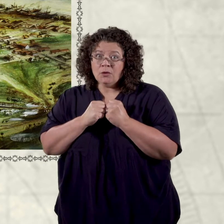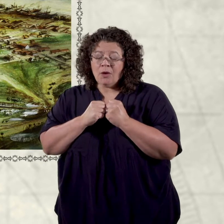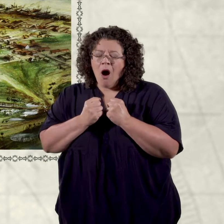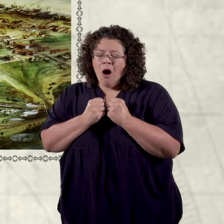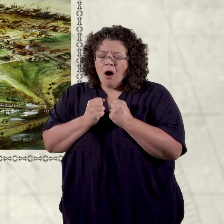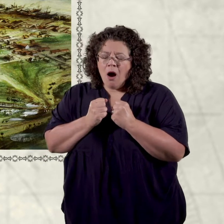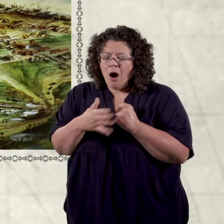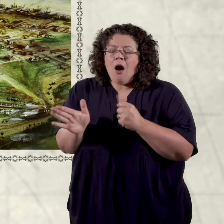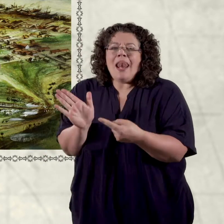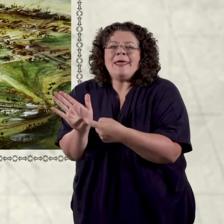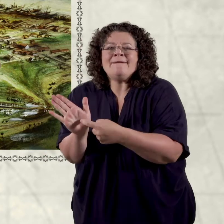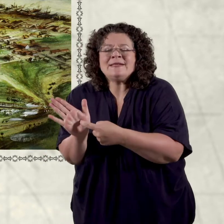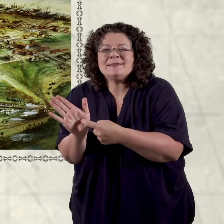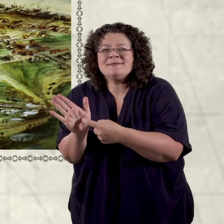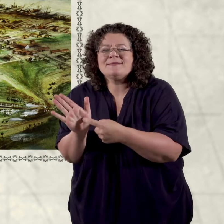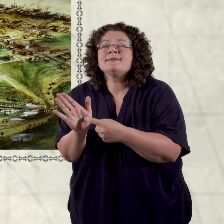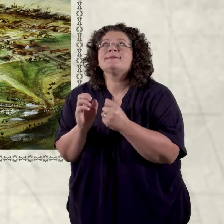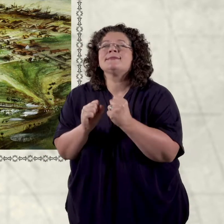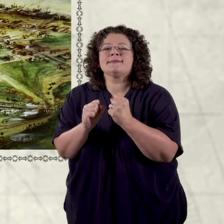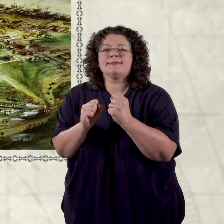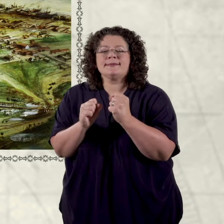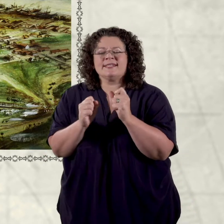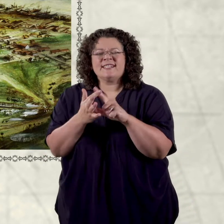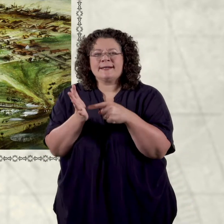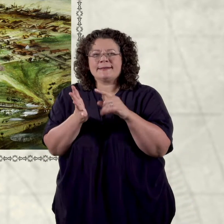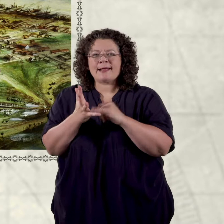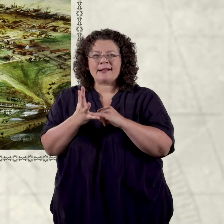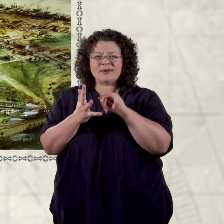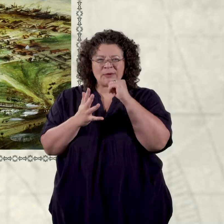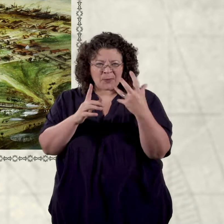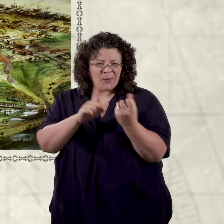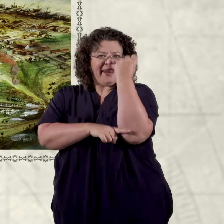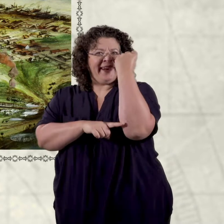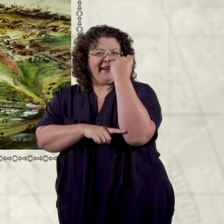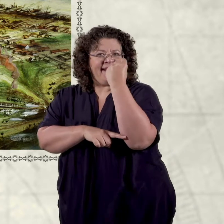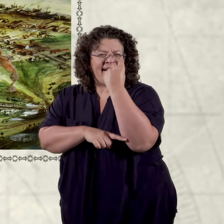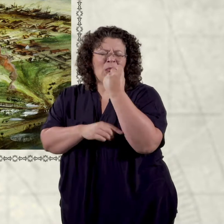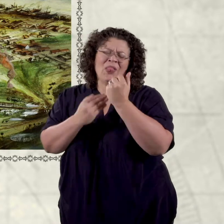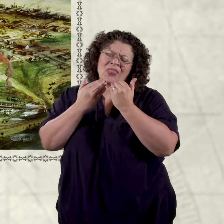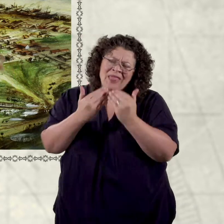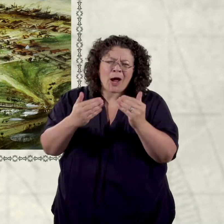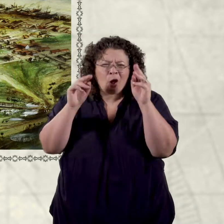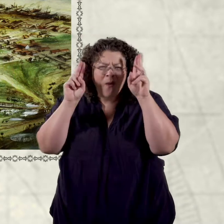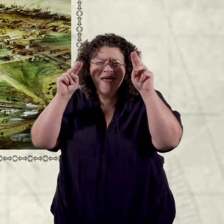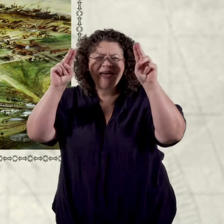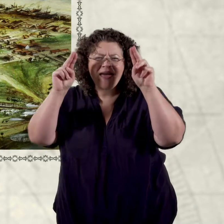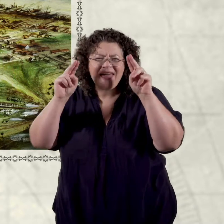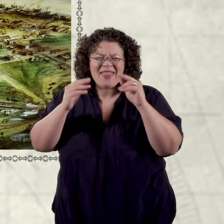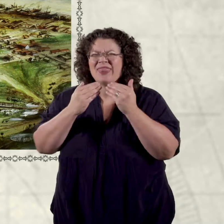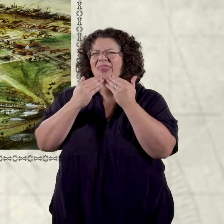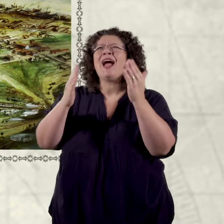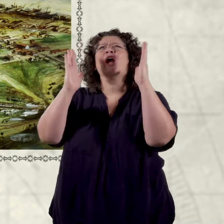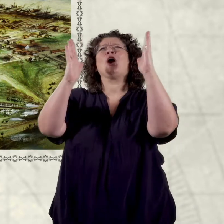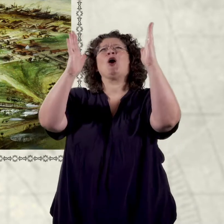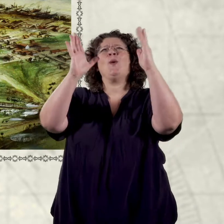He's gone to the left. The Celts are going to win. Oh, thank you, Hare. Thank you,